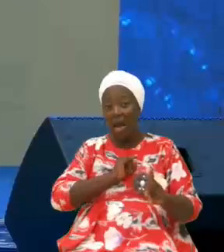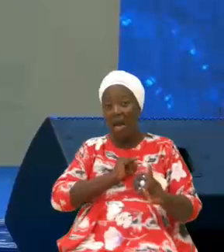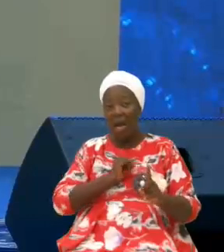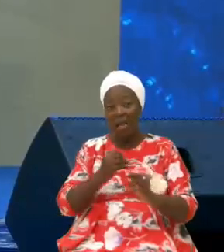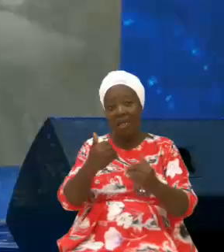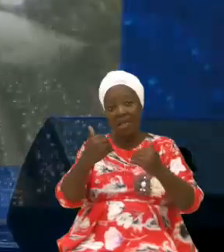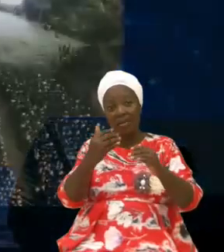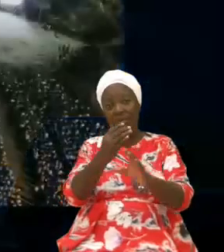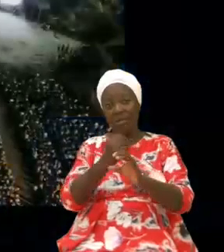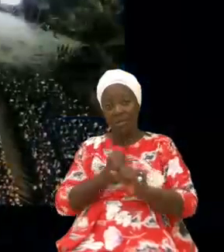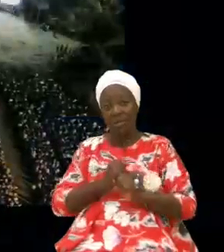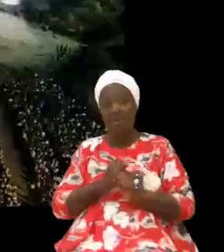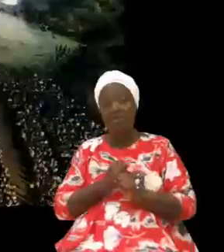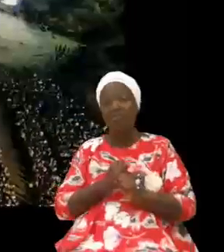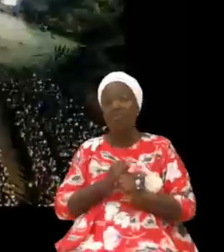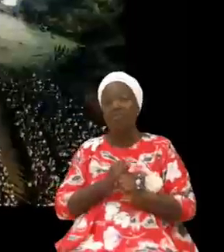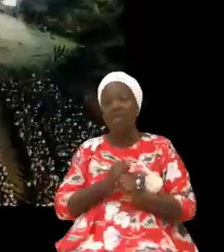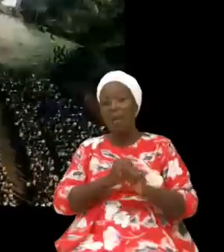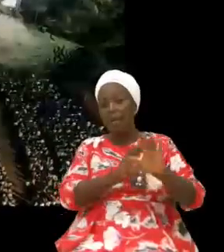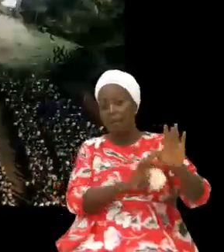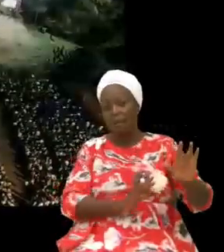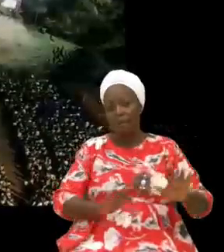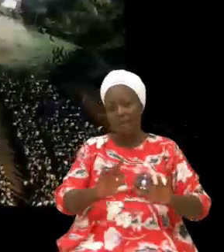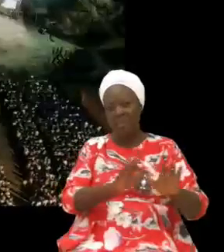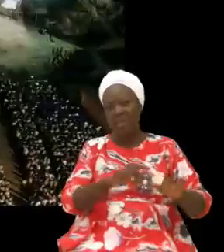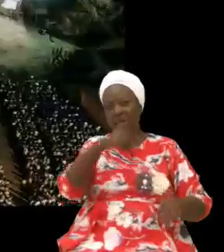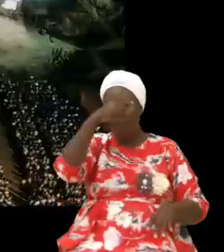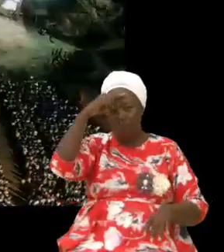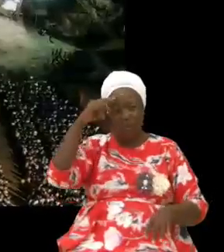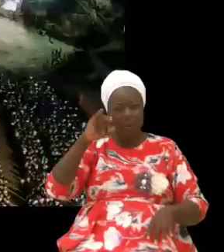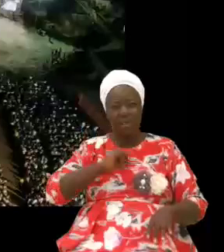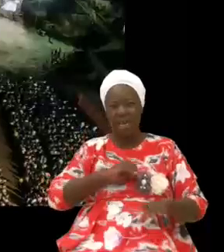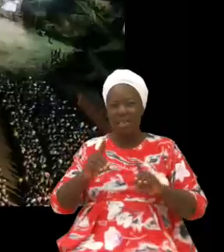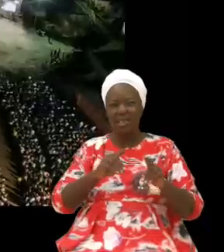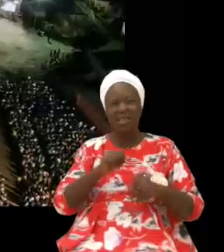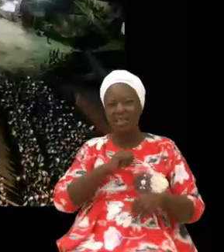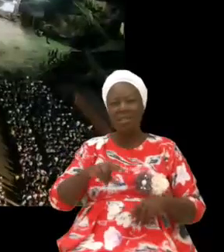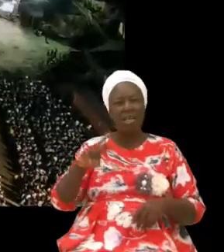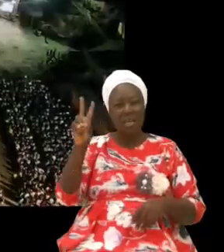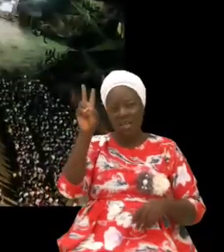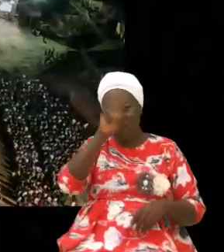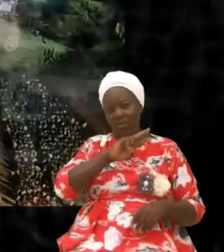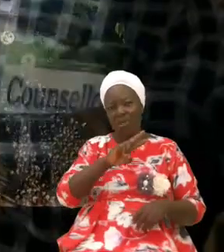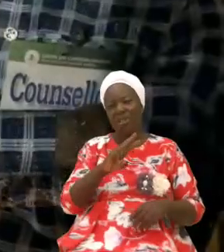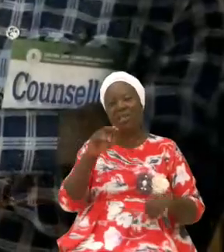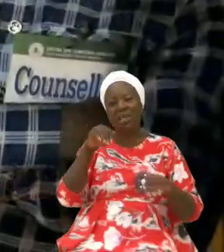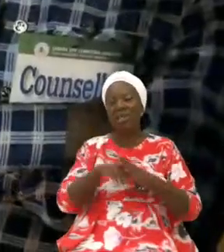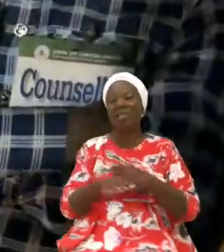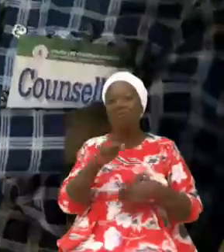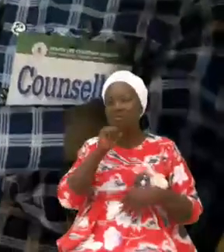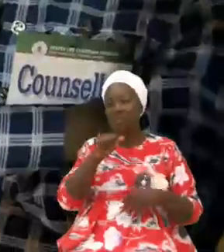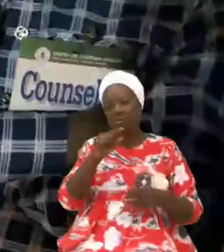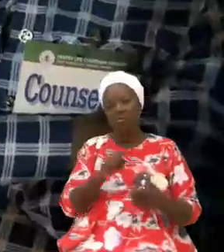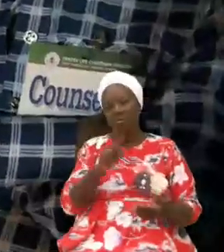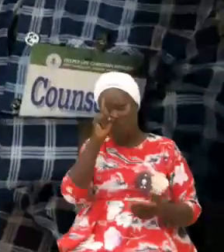injurious, but I obtained mercy because I did it